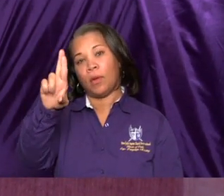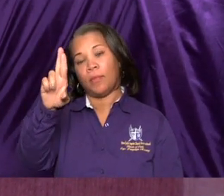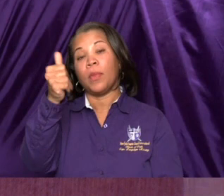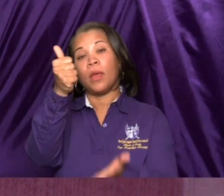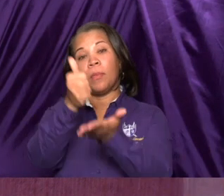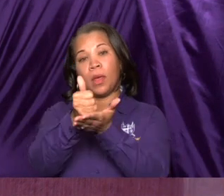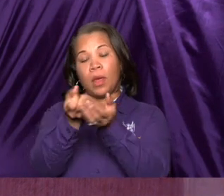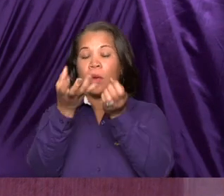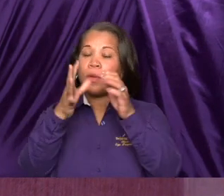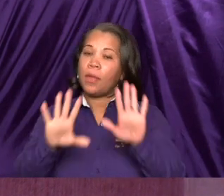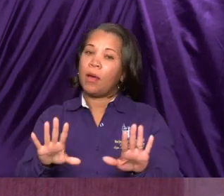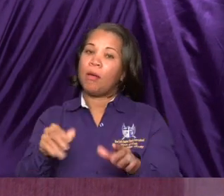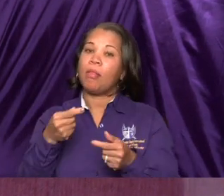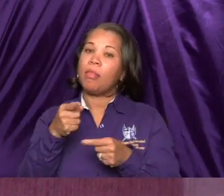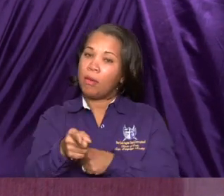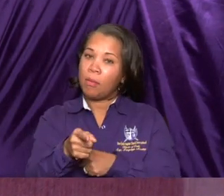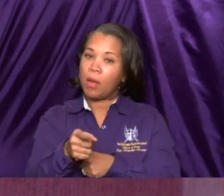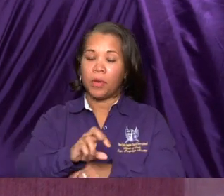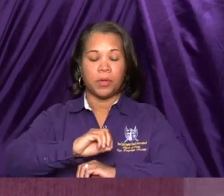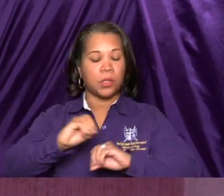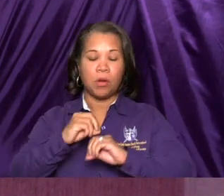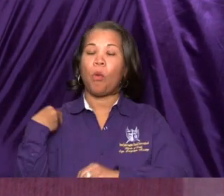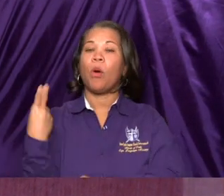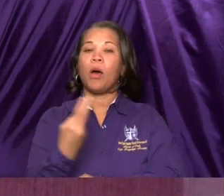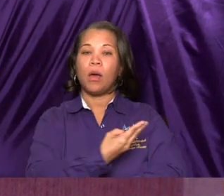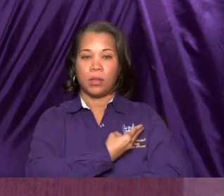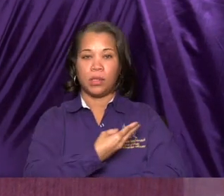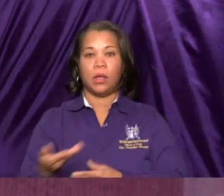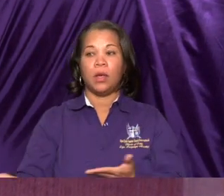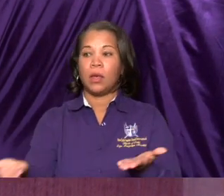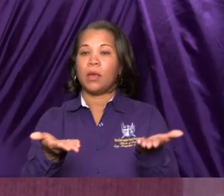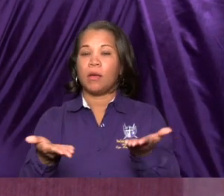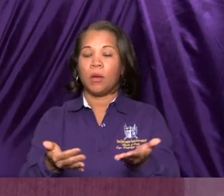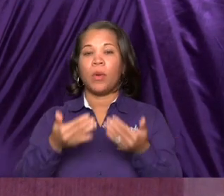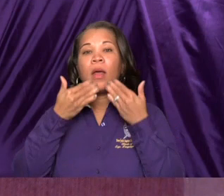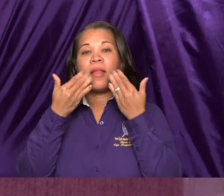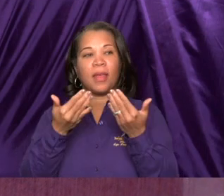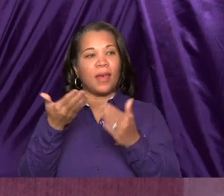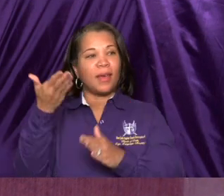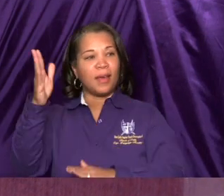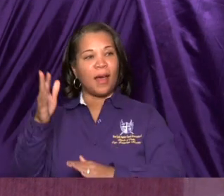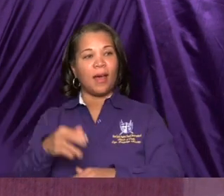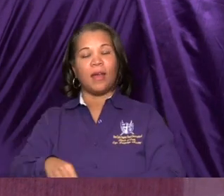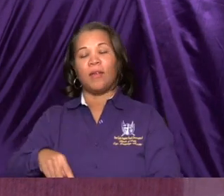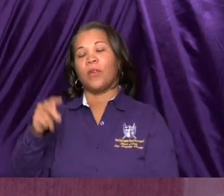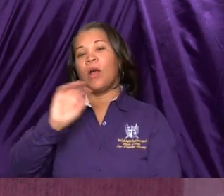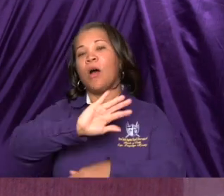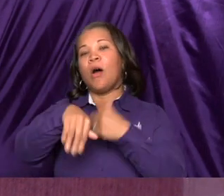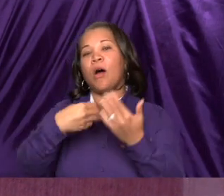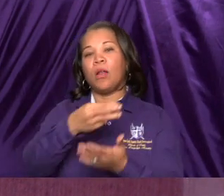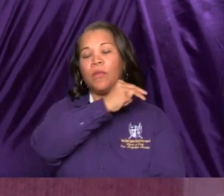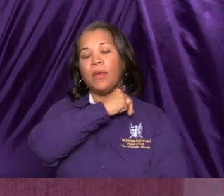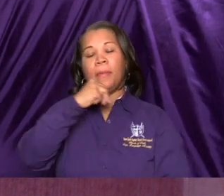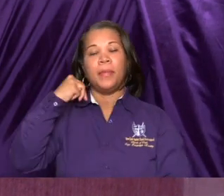Without them, there would be no us here. I want to thank God for Reverend Powell, Reverend Vines in his